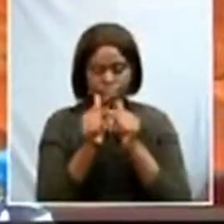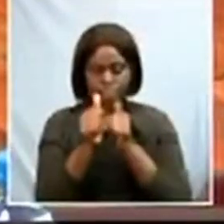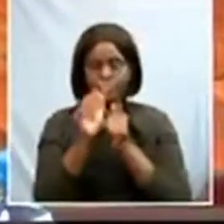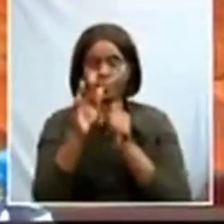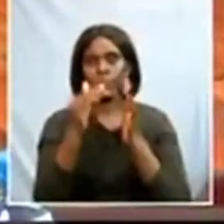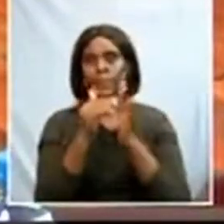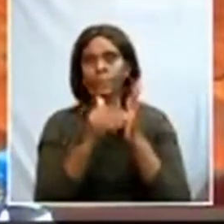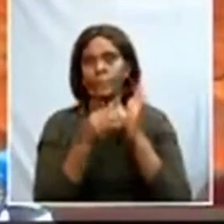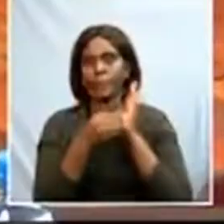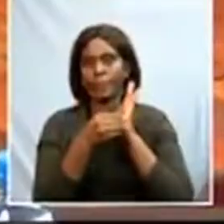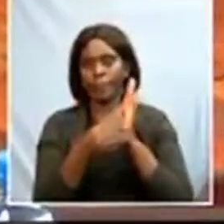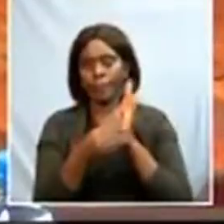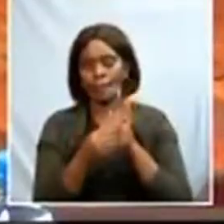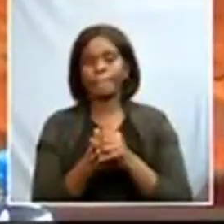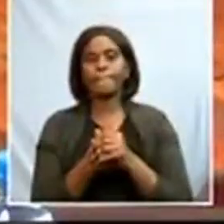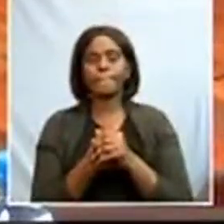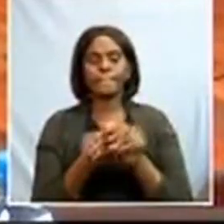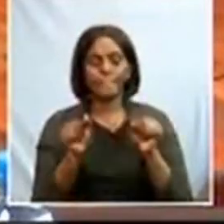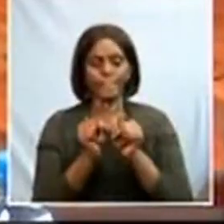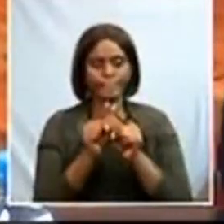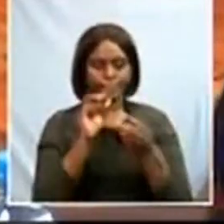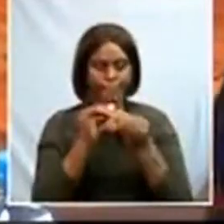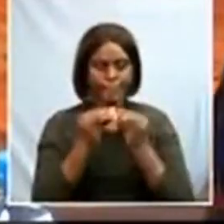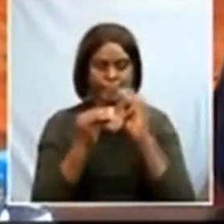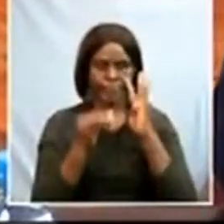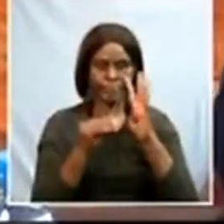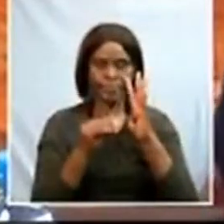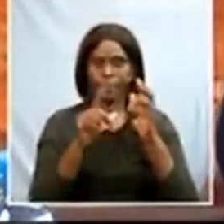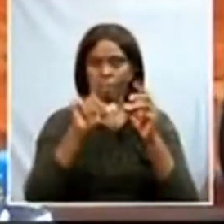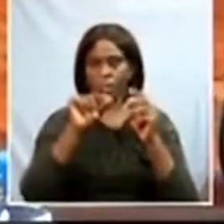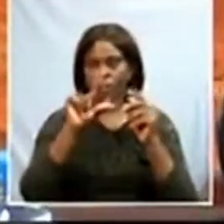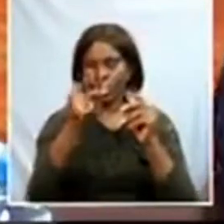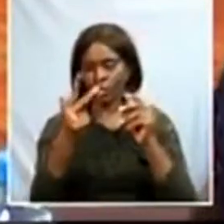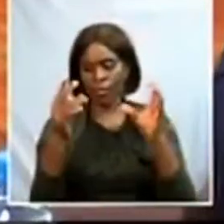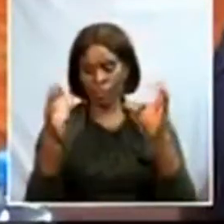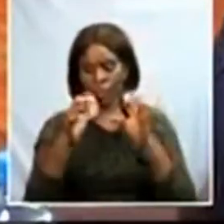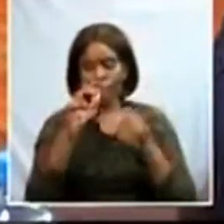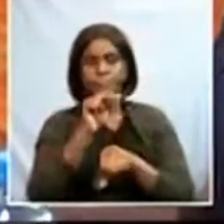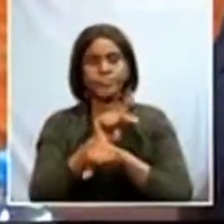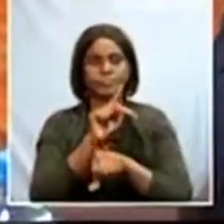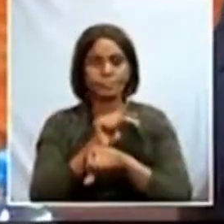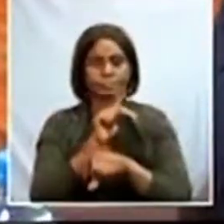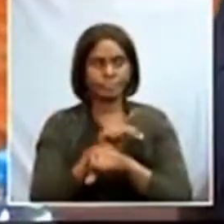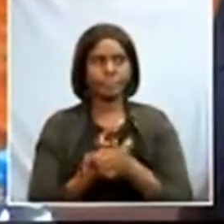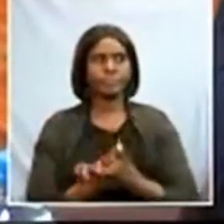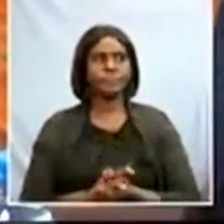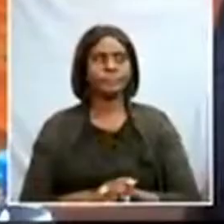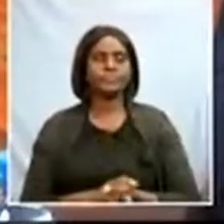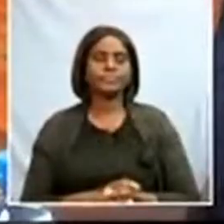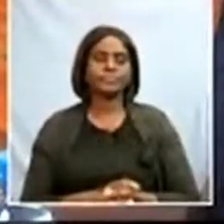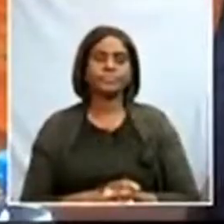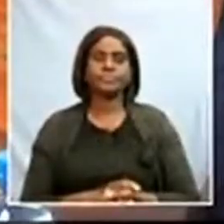the guidelines. Appendix 4, Chair, is 2023 community projects.